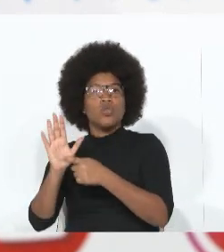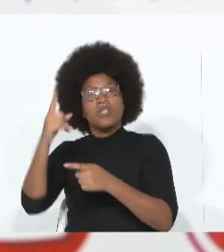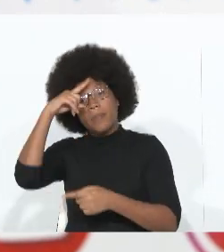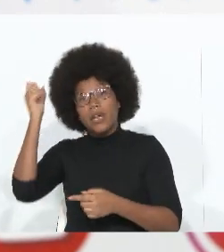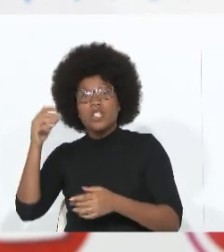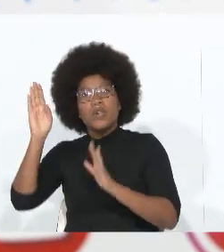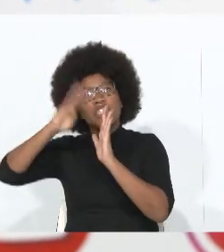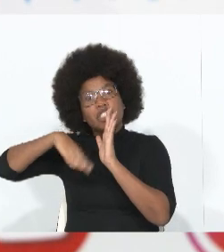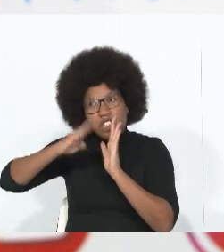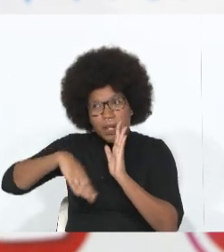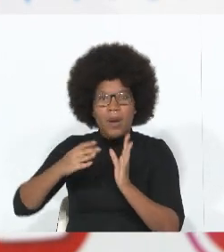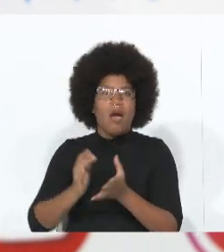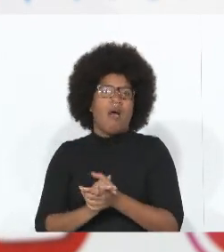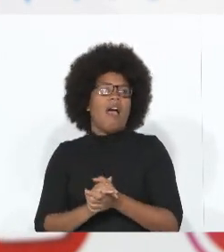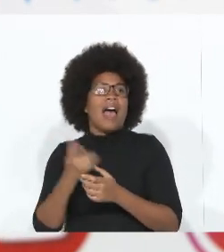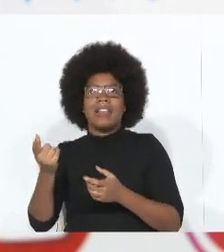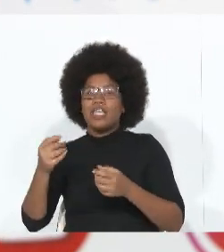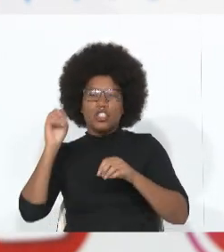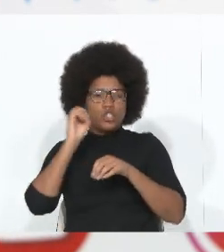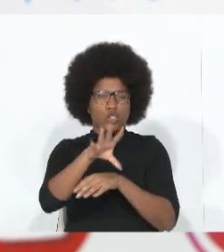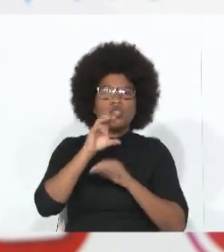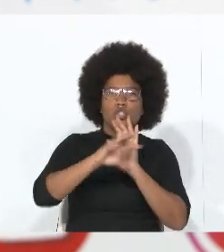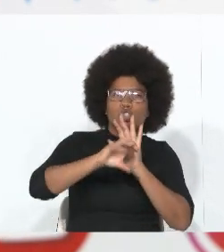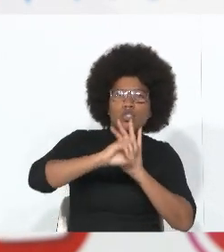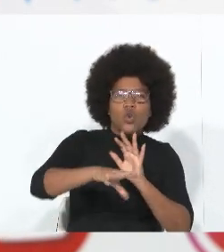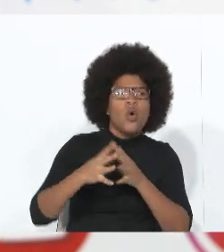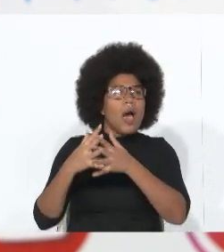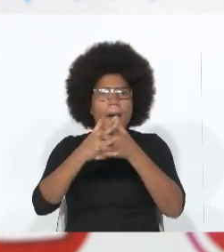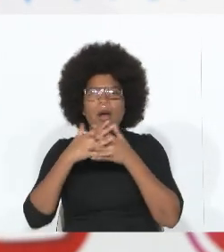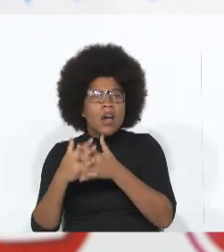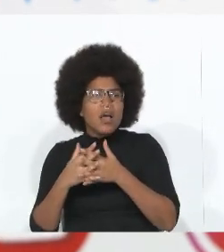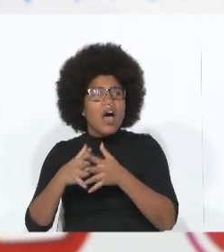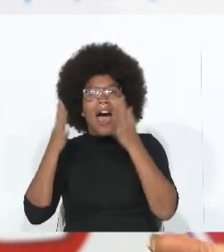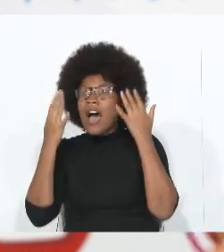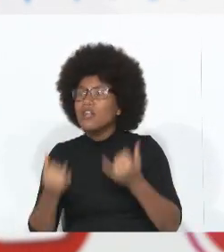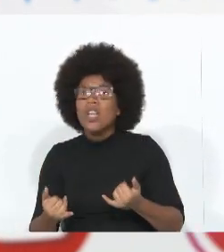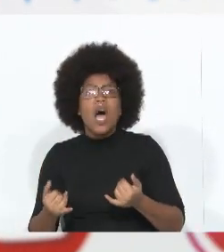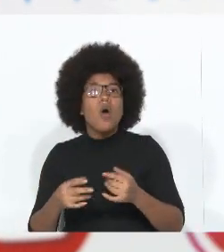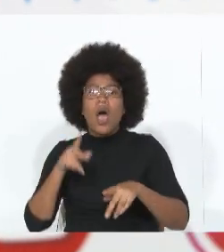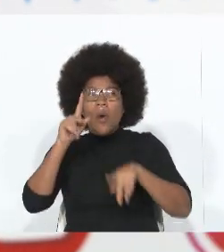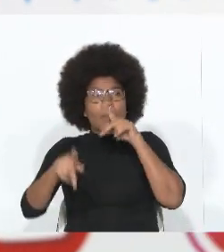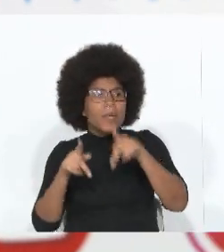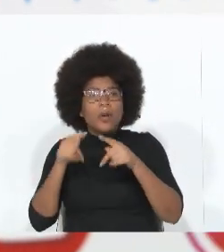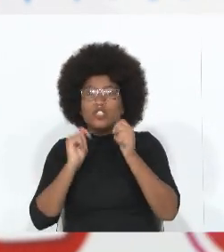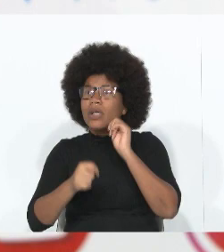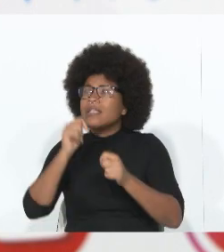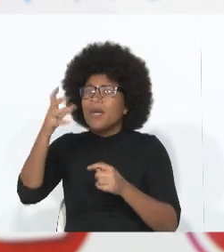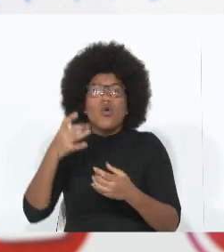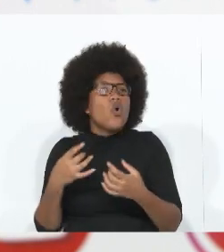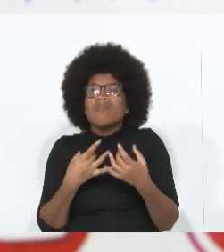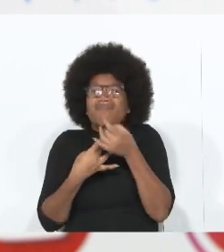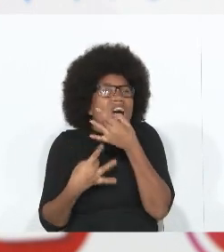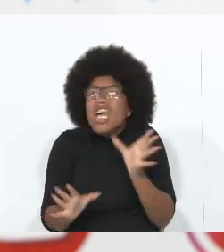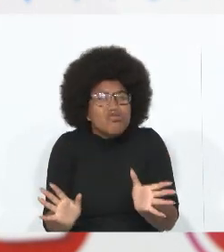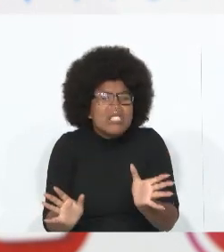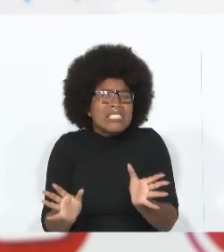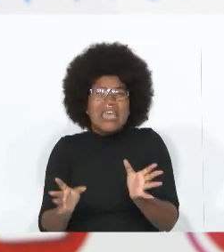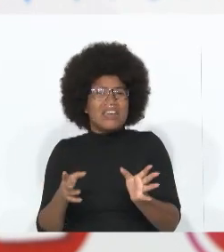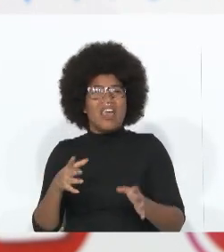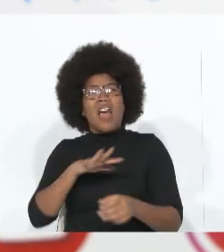they bombarded us with foreign programs that now our people don't even want to see. I don't want to say one, not all, but